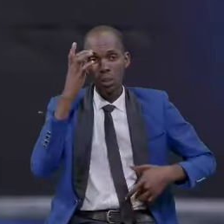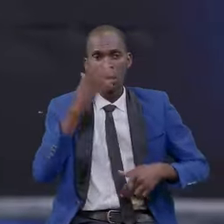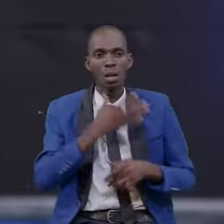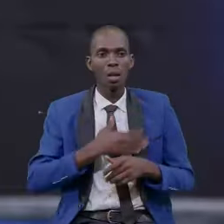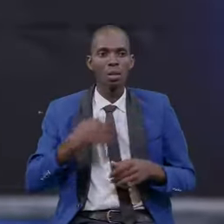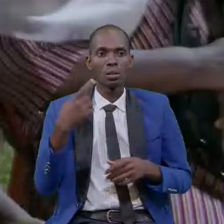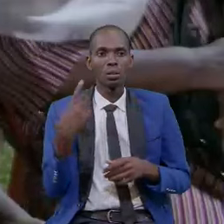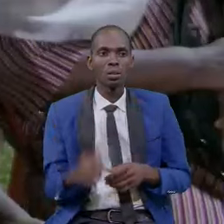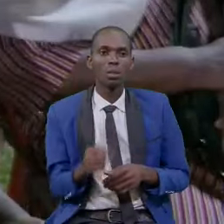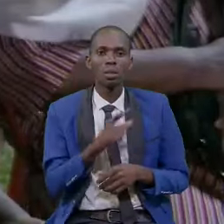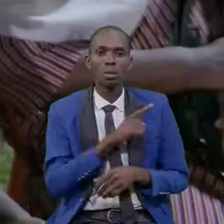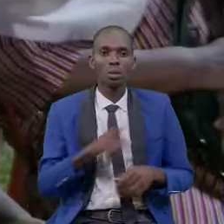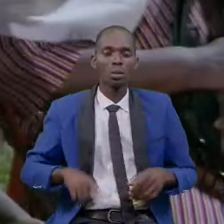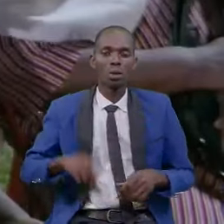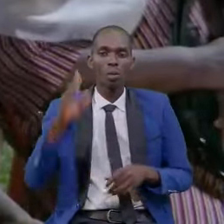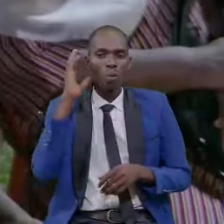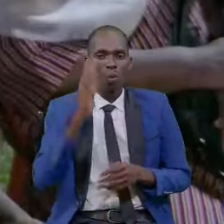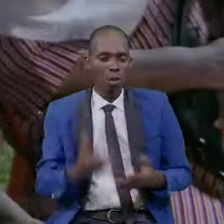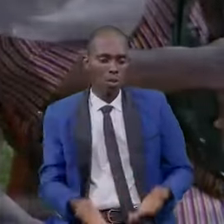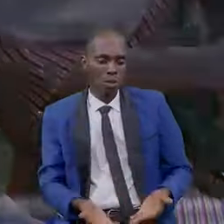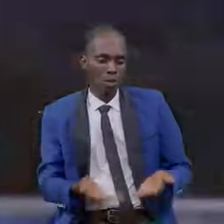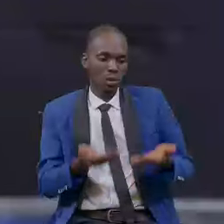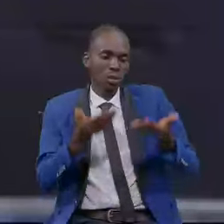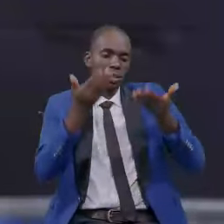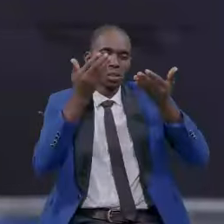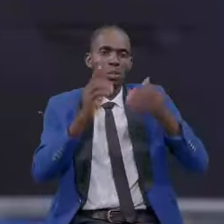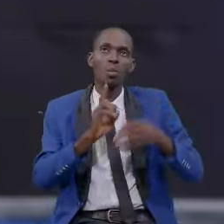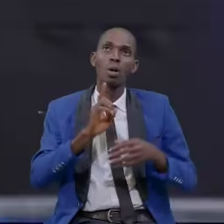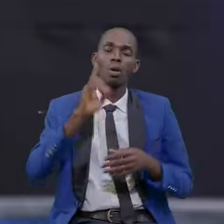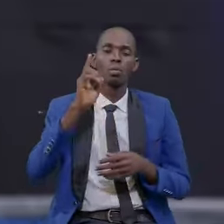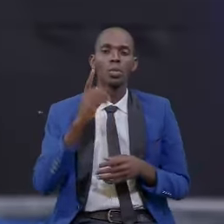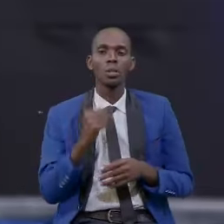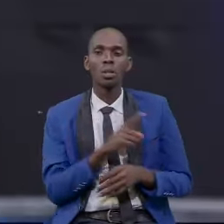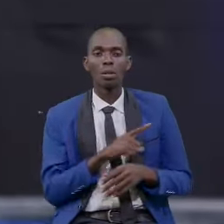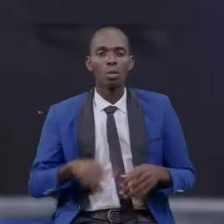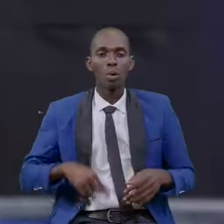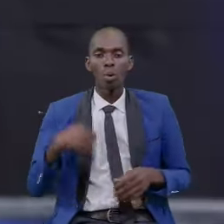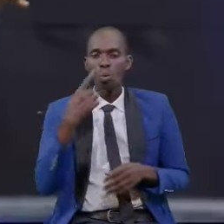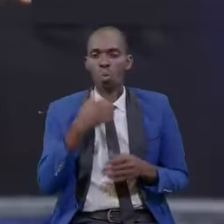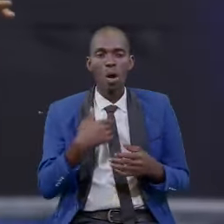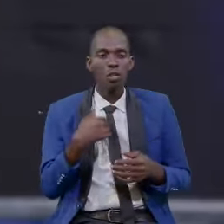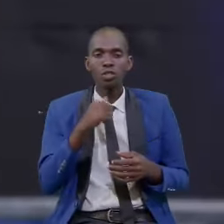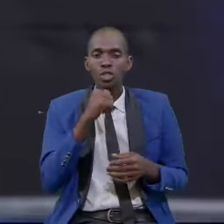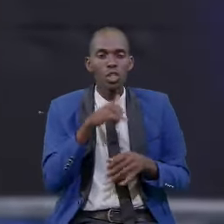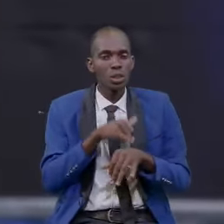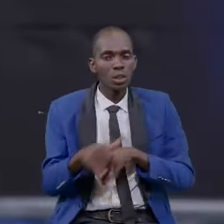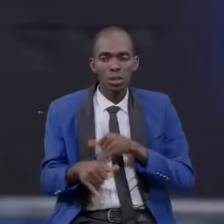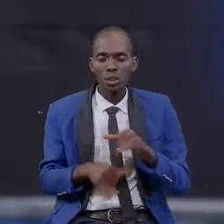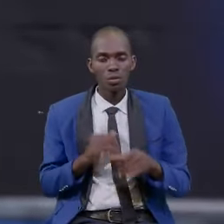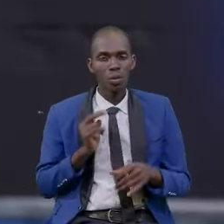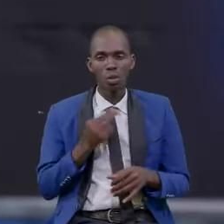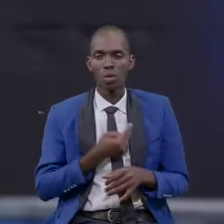him up. Amen. The Lord who has not deceived us, the Lord who always